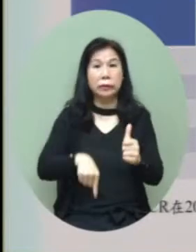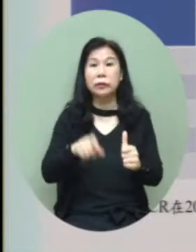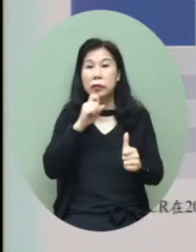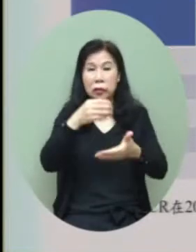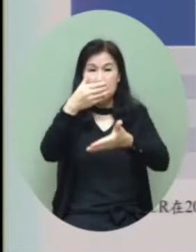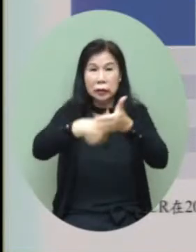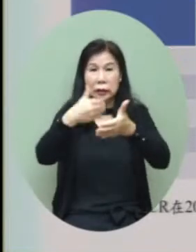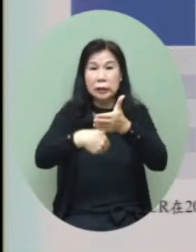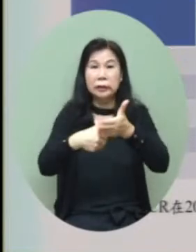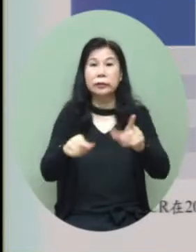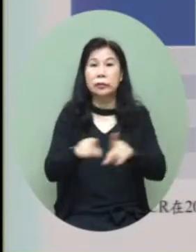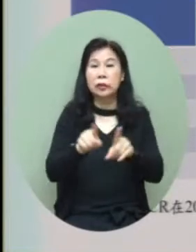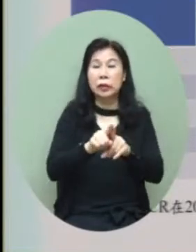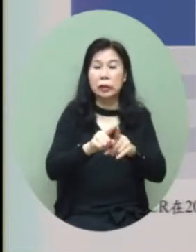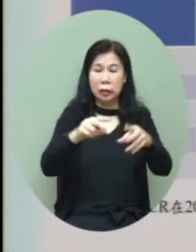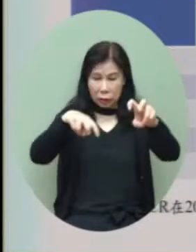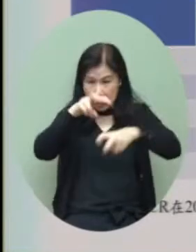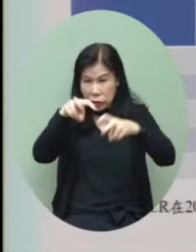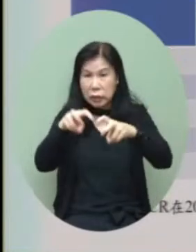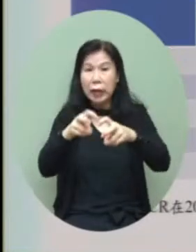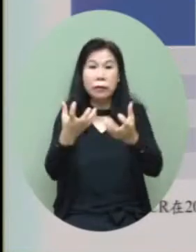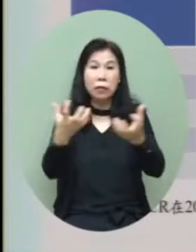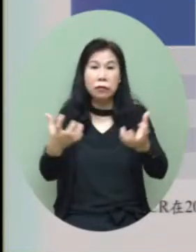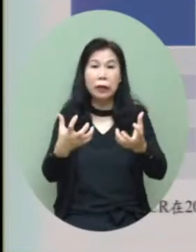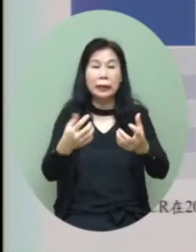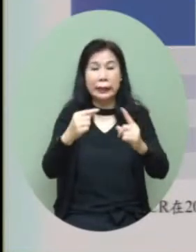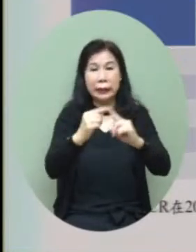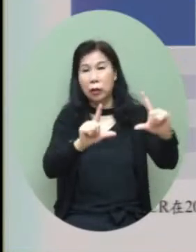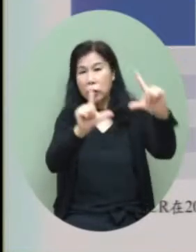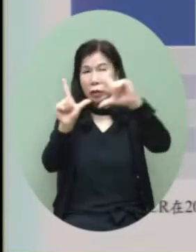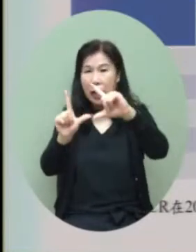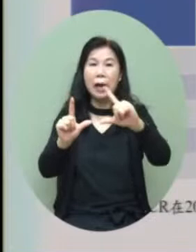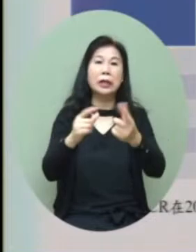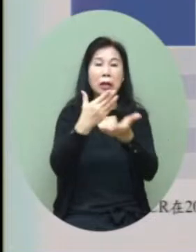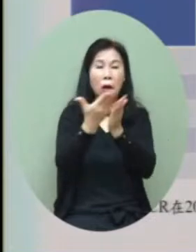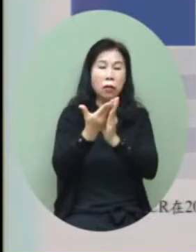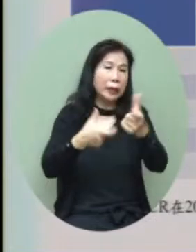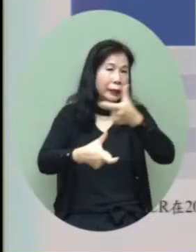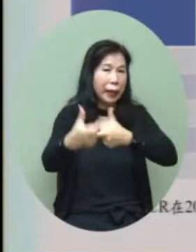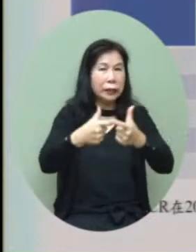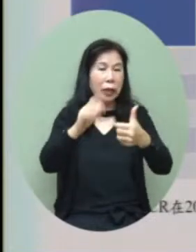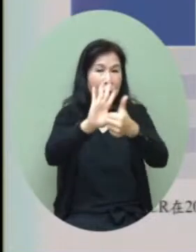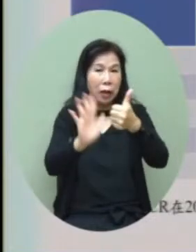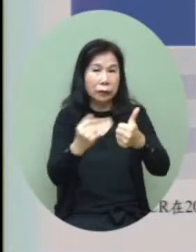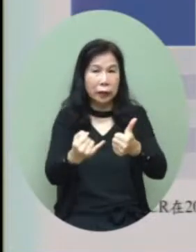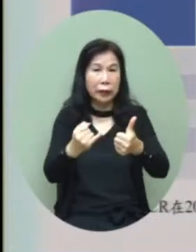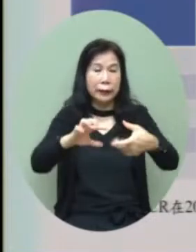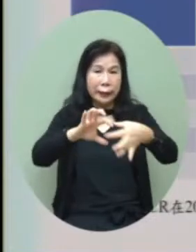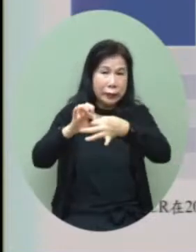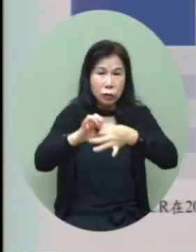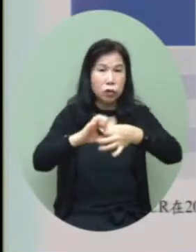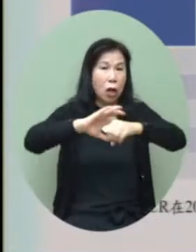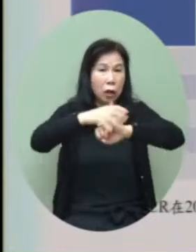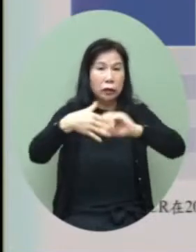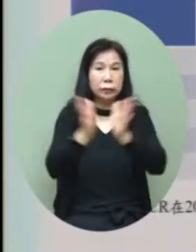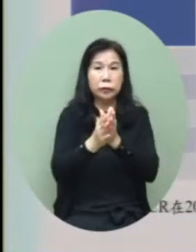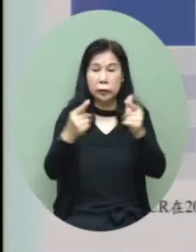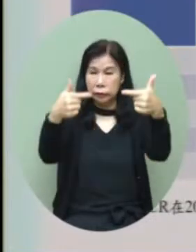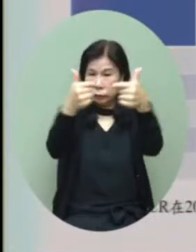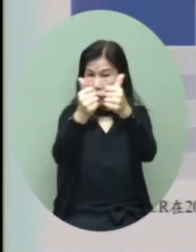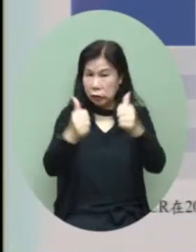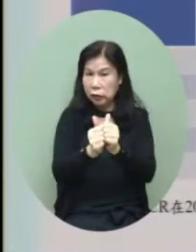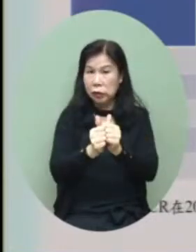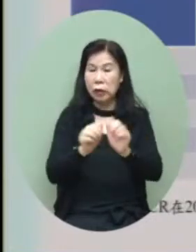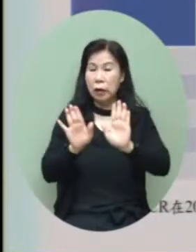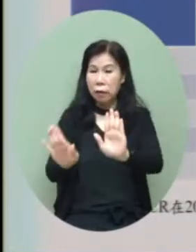identification of confirmation. We want to reduce the impact from quarantine on our economic activities as well